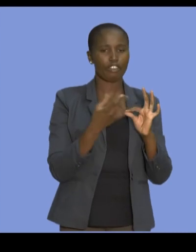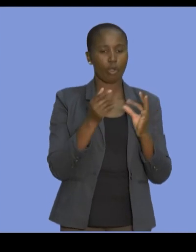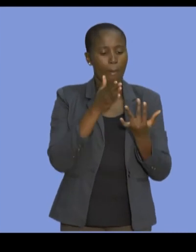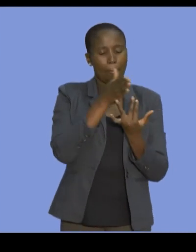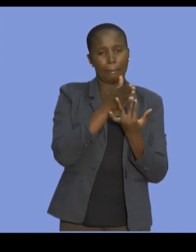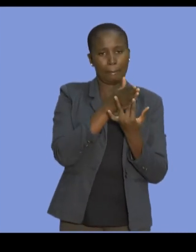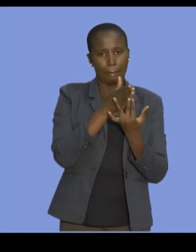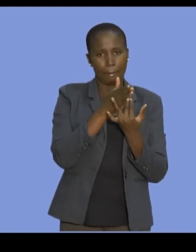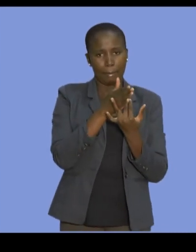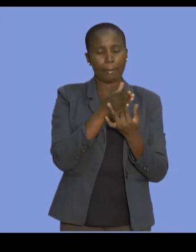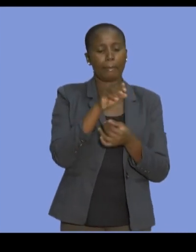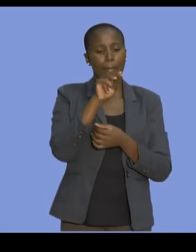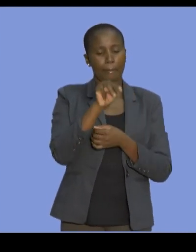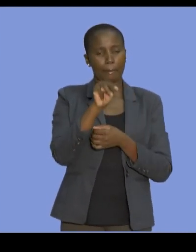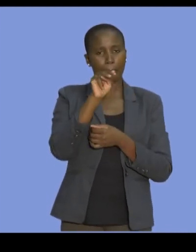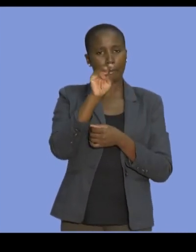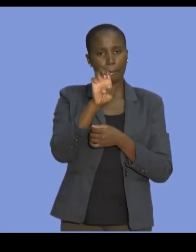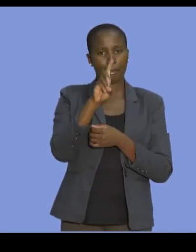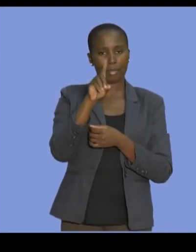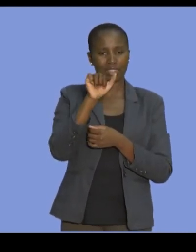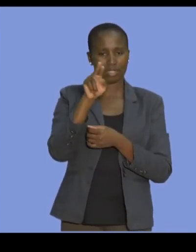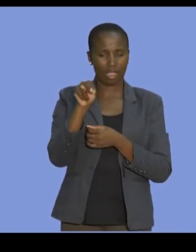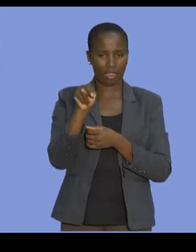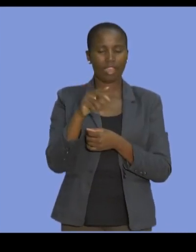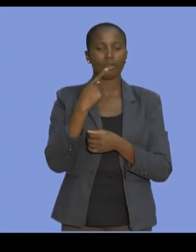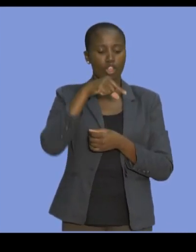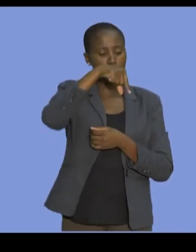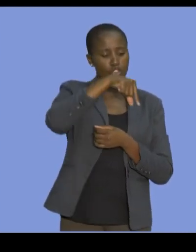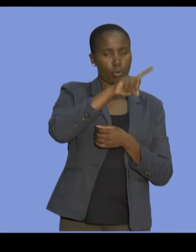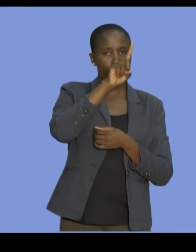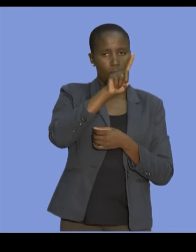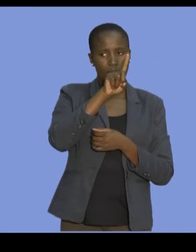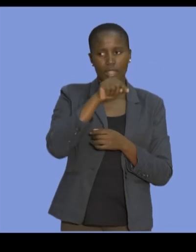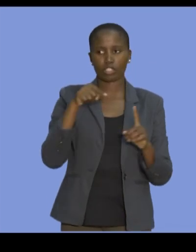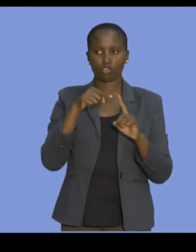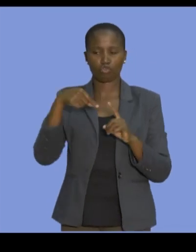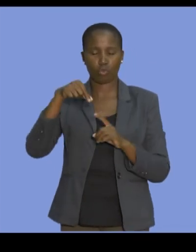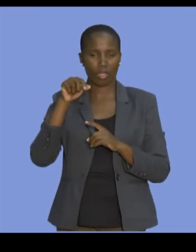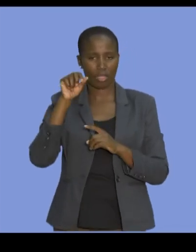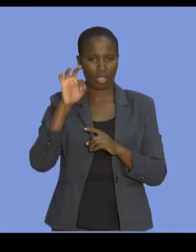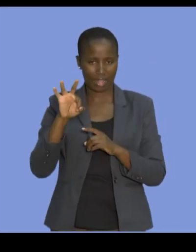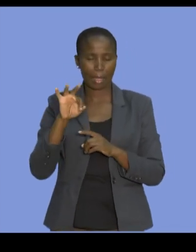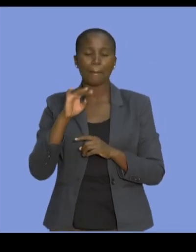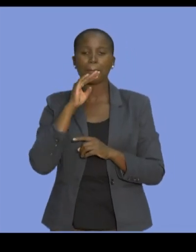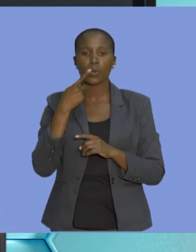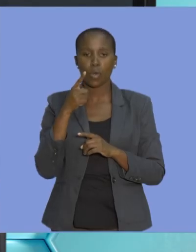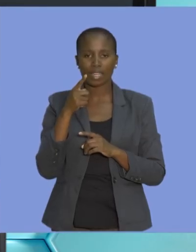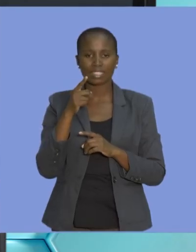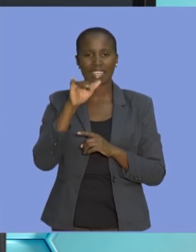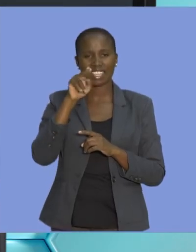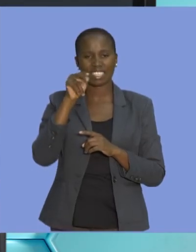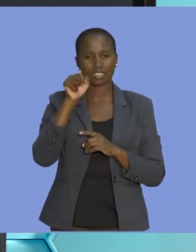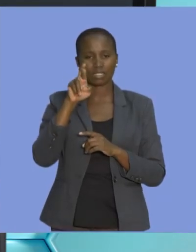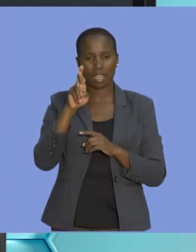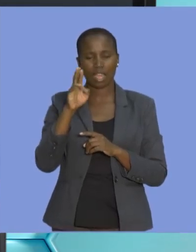difference between Q1 and Q3 is the interquartile range. So let's look at the